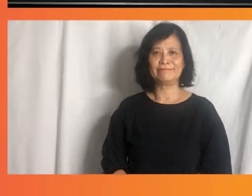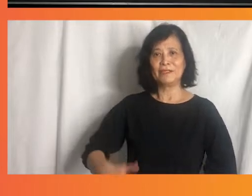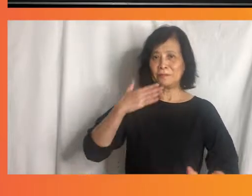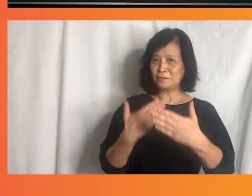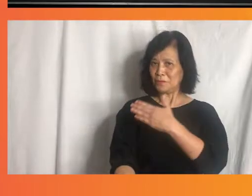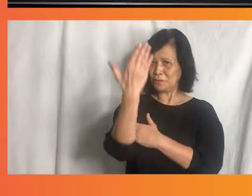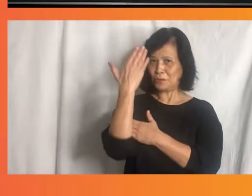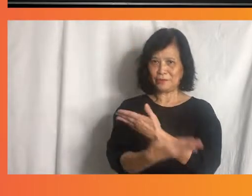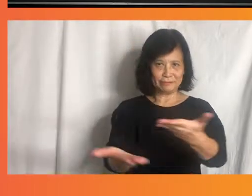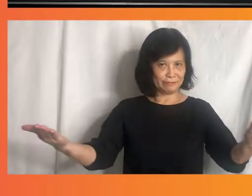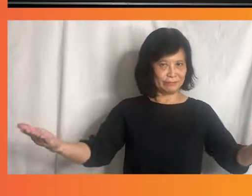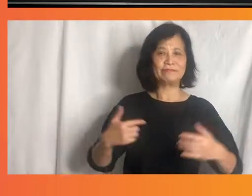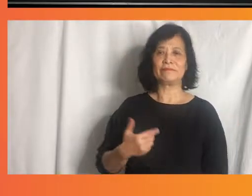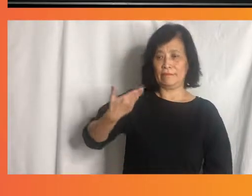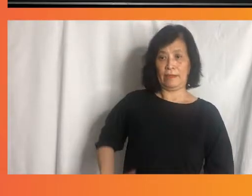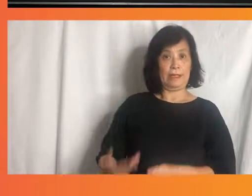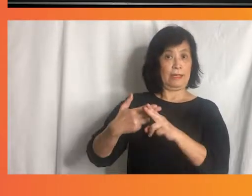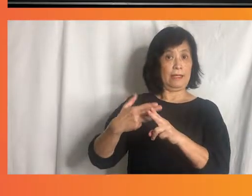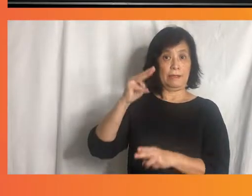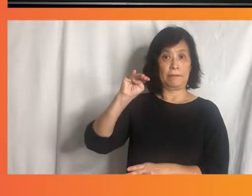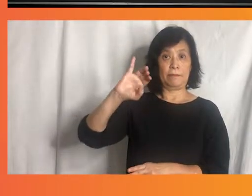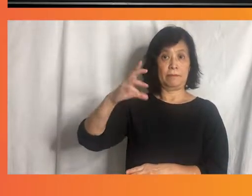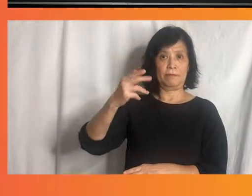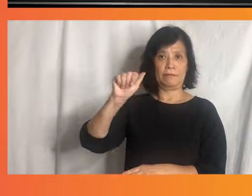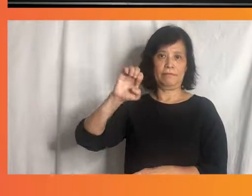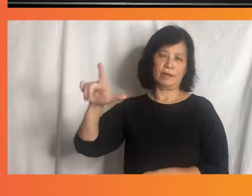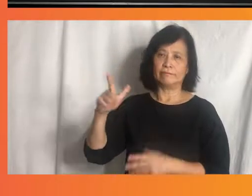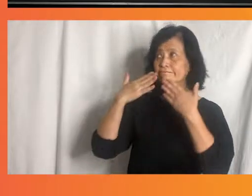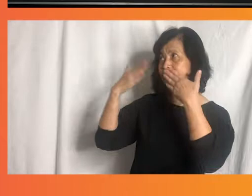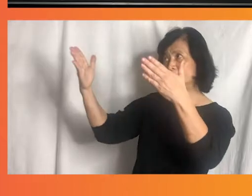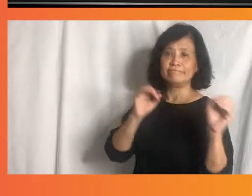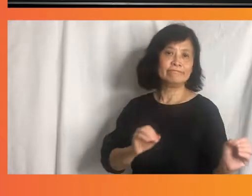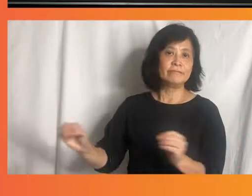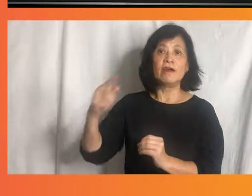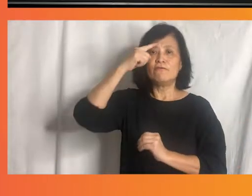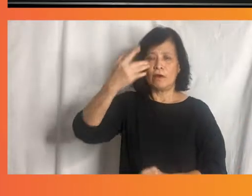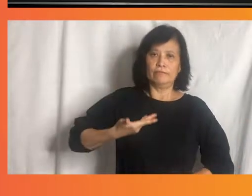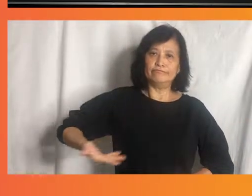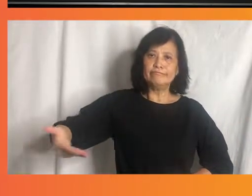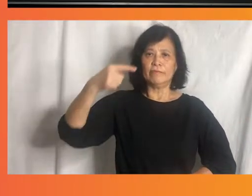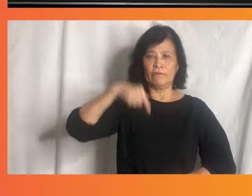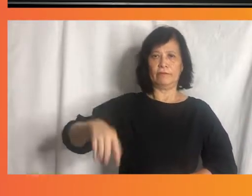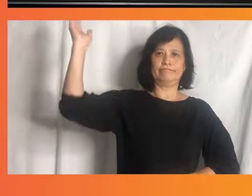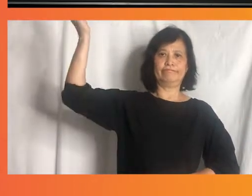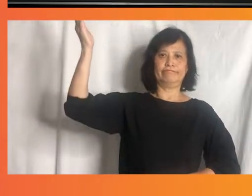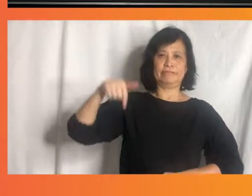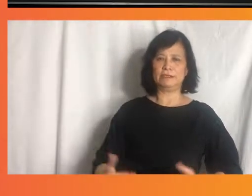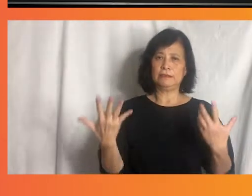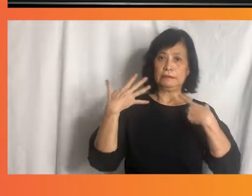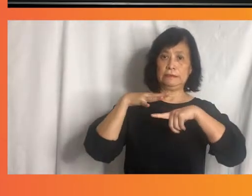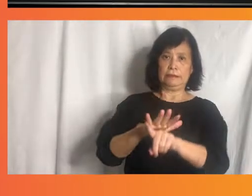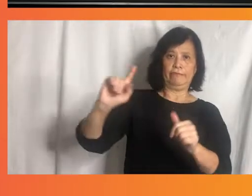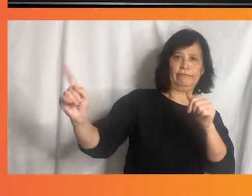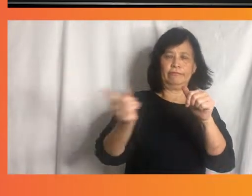Good morning, everyone. My name is Michael. Firstly, thanks to the organizers for the invitation to speak at this inaugural Inclusive Sports